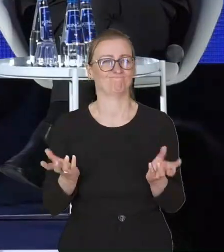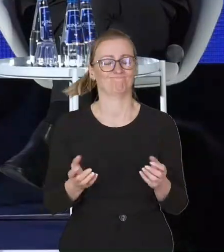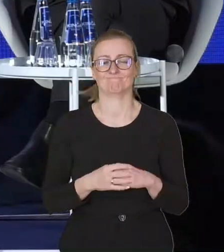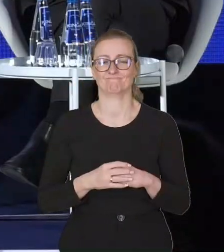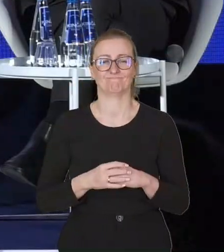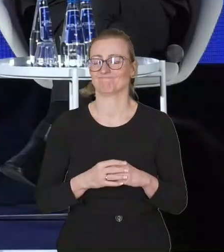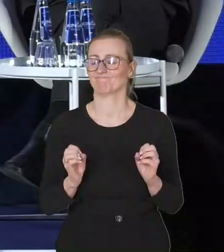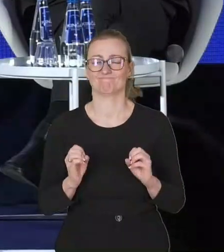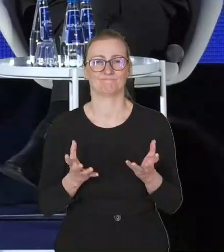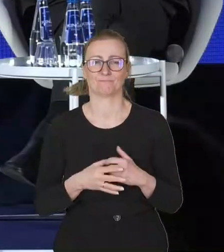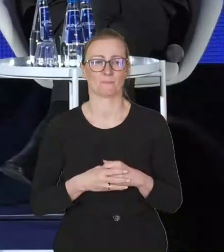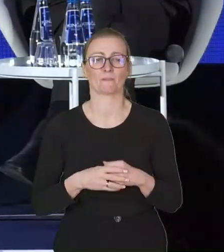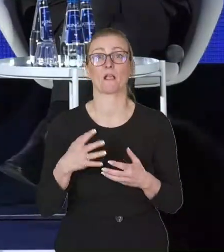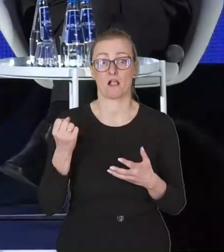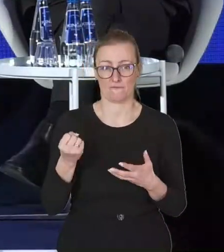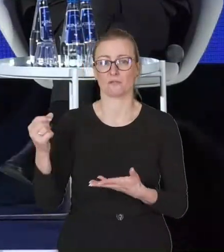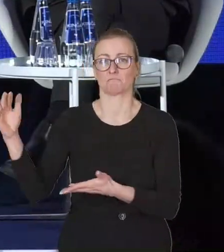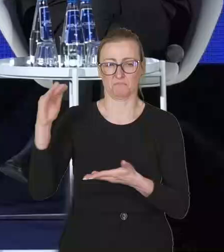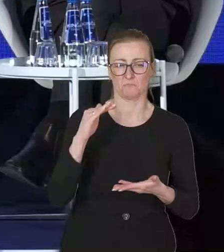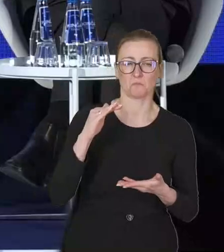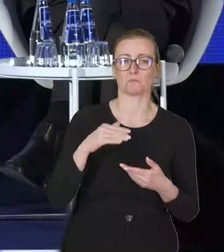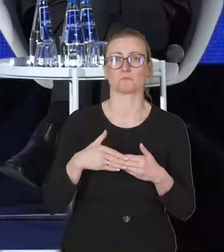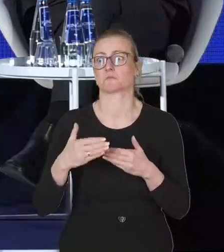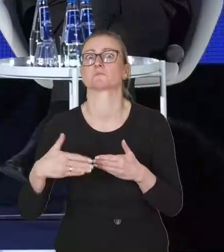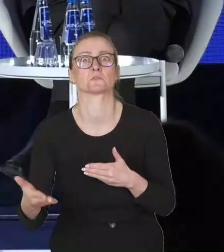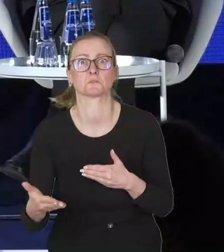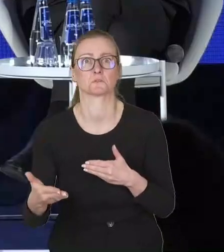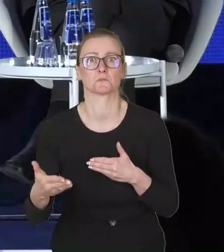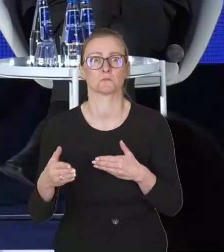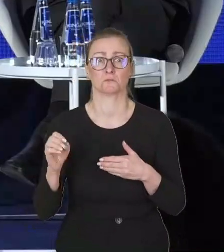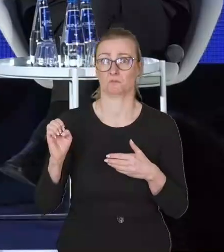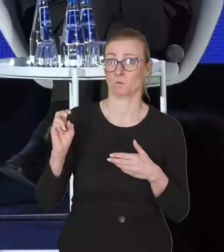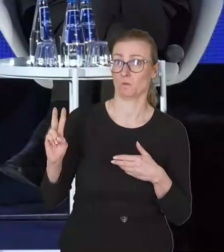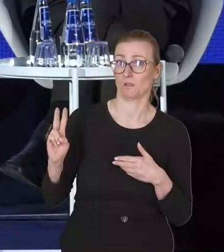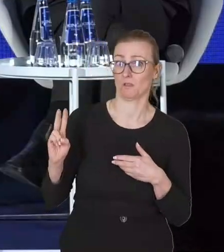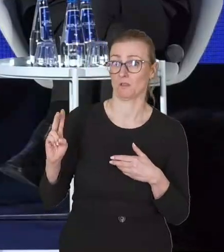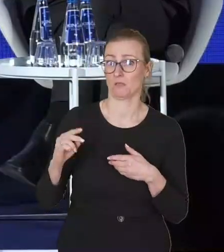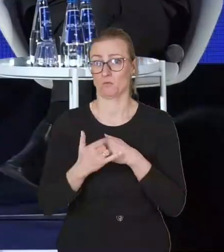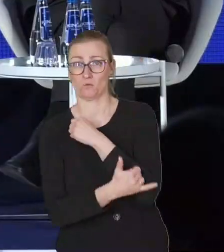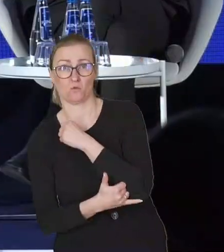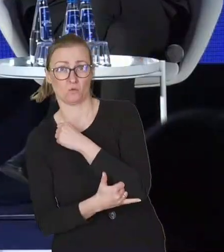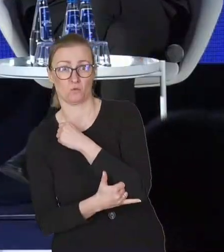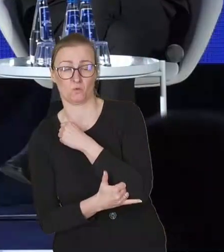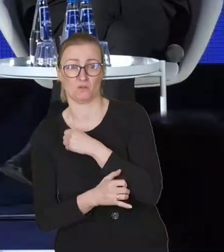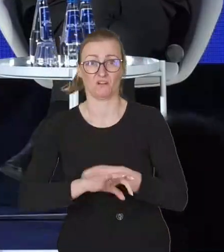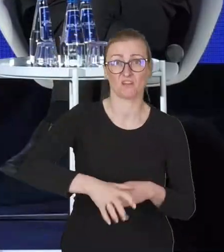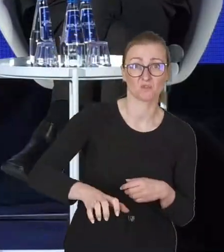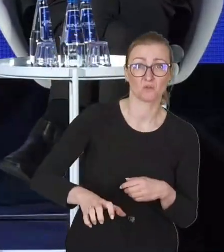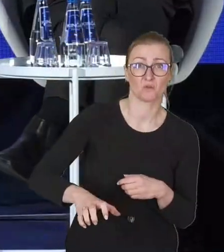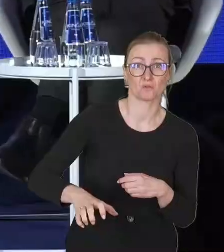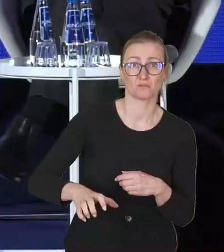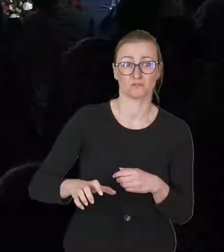national basis, on a regional basis, on an EU basis? Are we a collective power, or are we still a conglomerate of 27